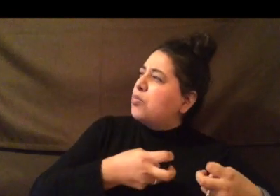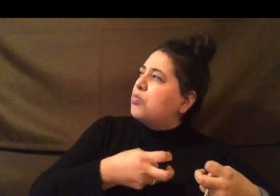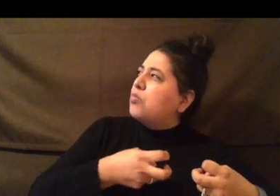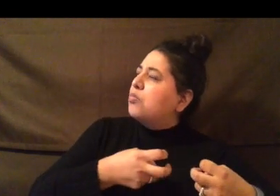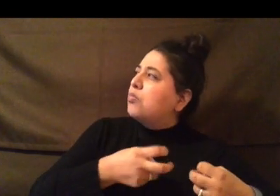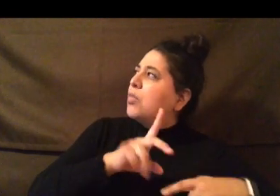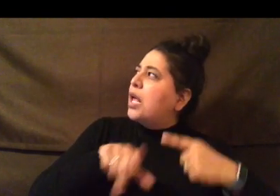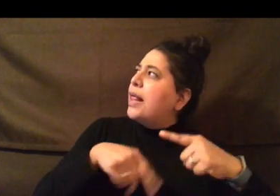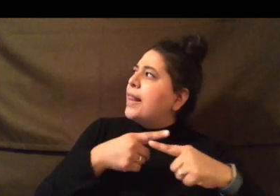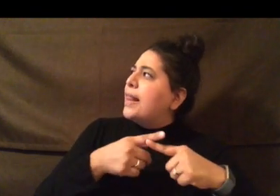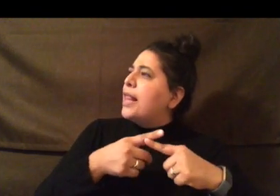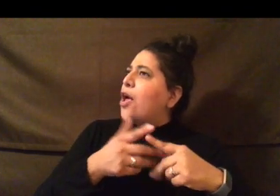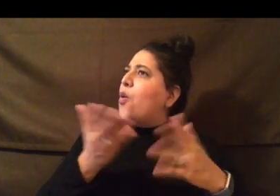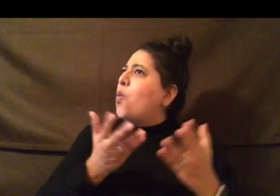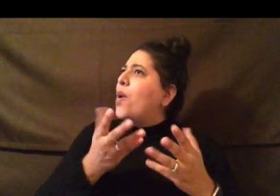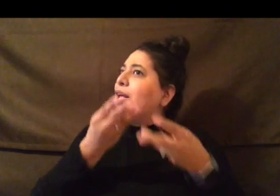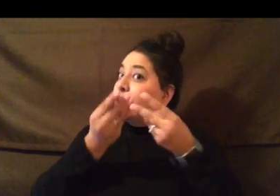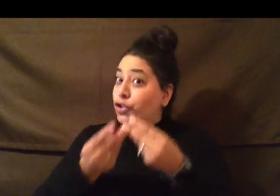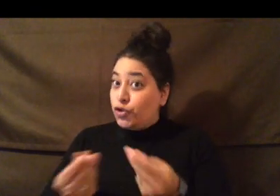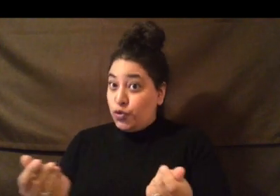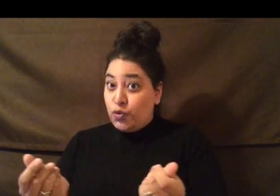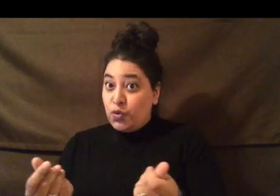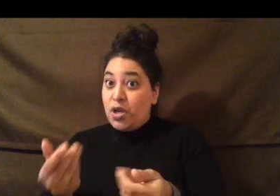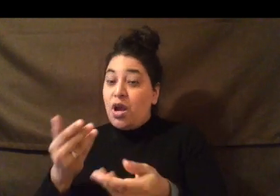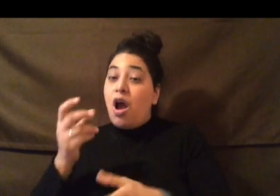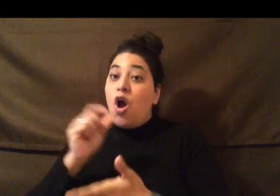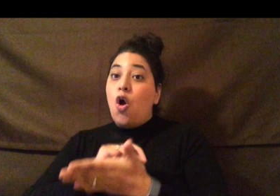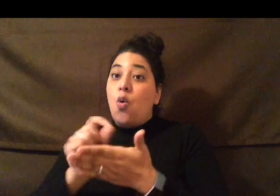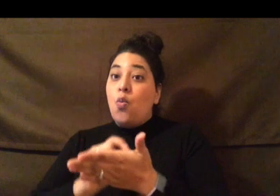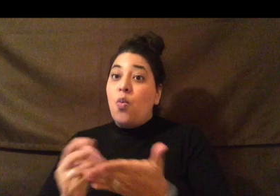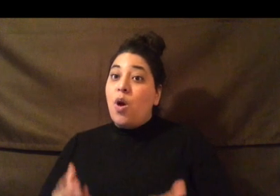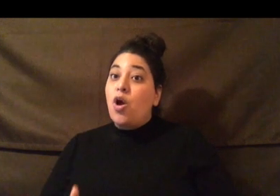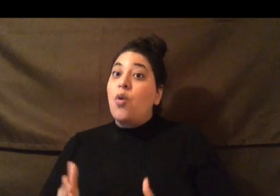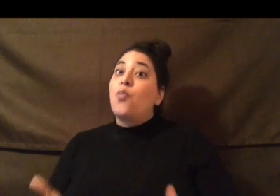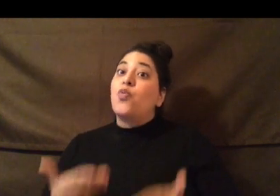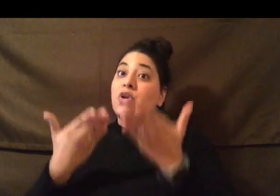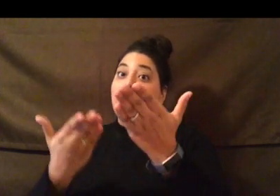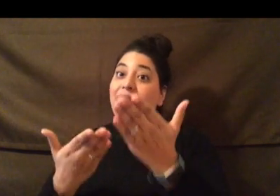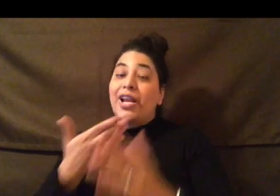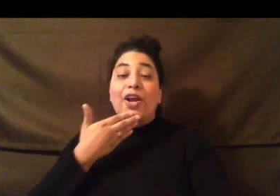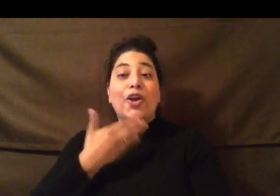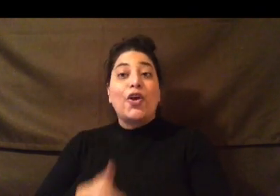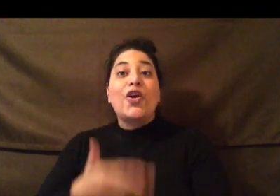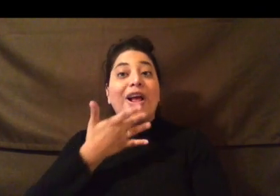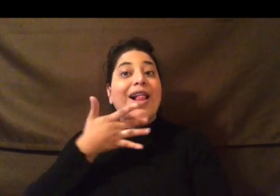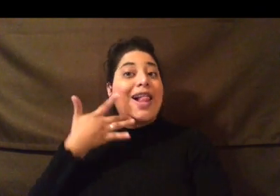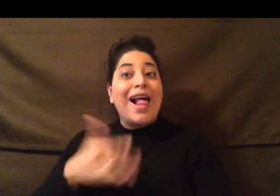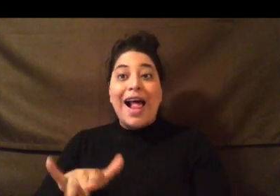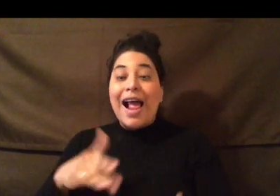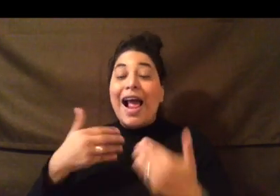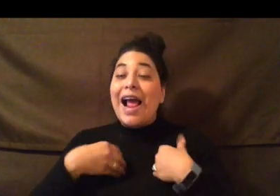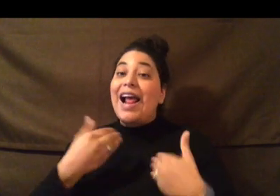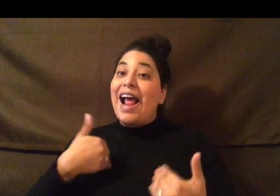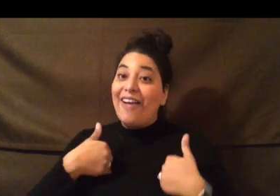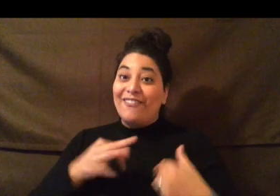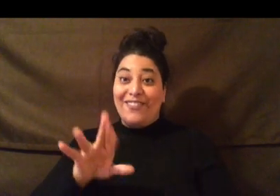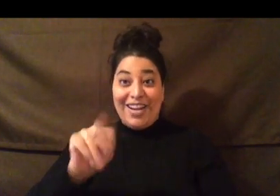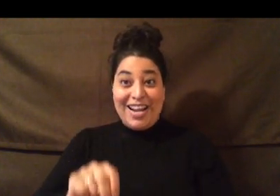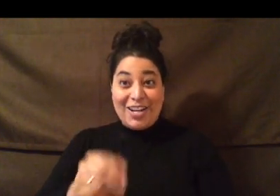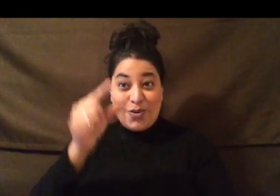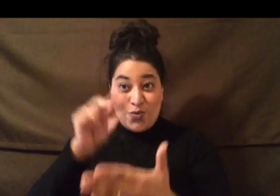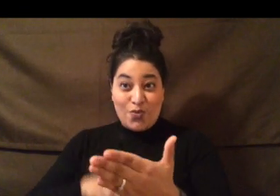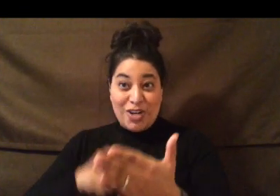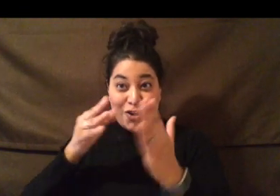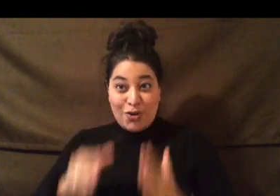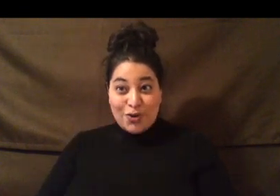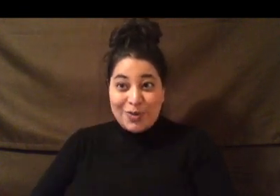author presenting? And then what solution is the author presenting? Good luck and have fun, readers.